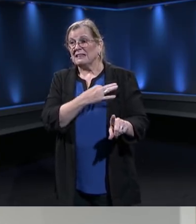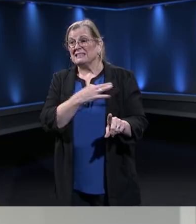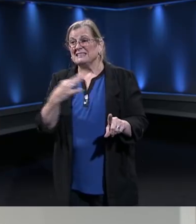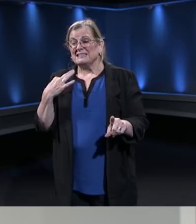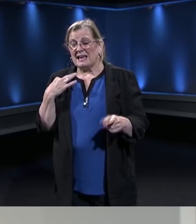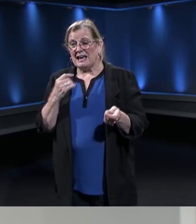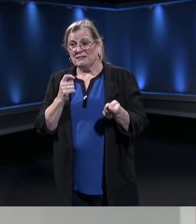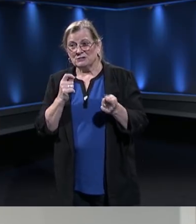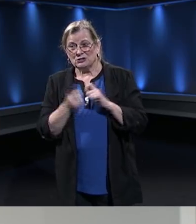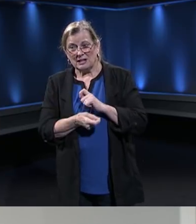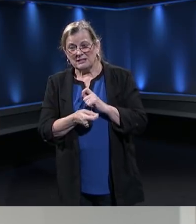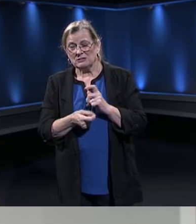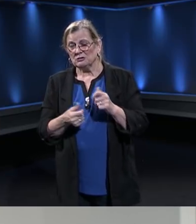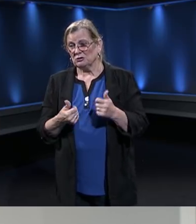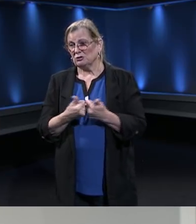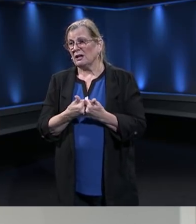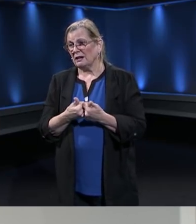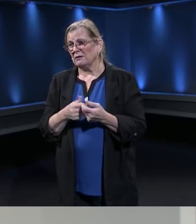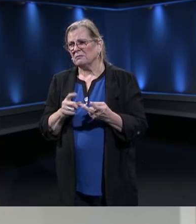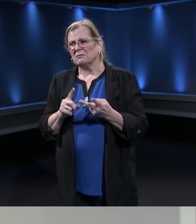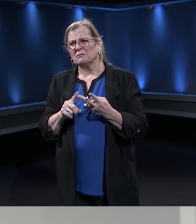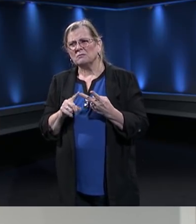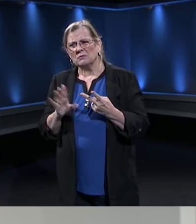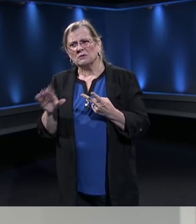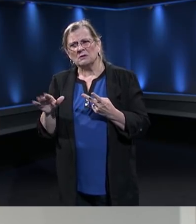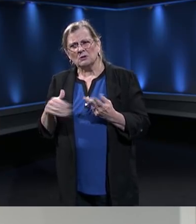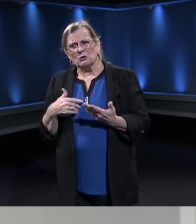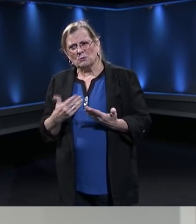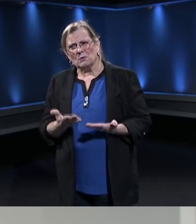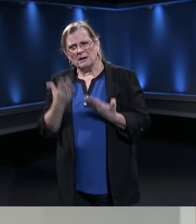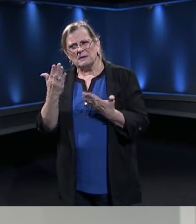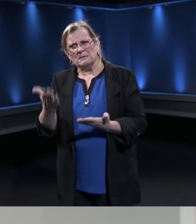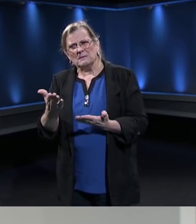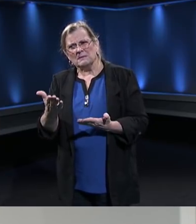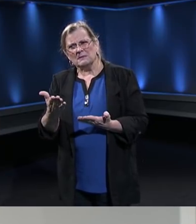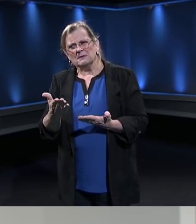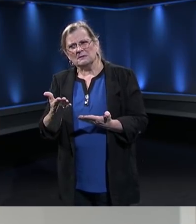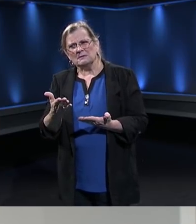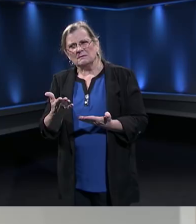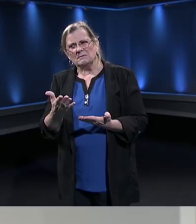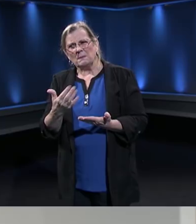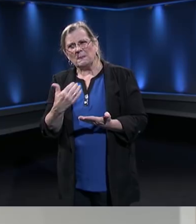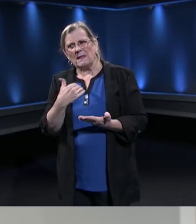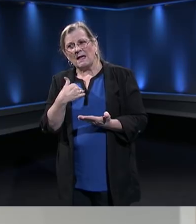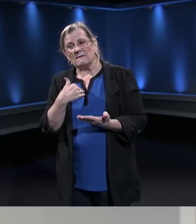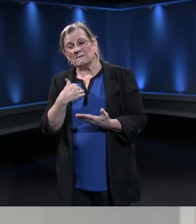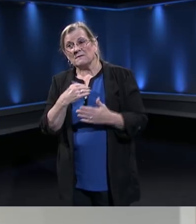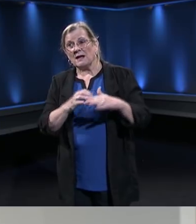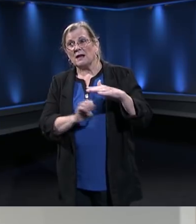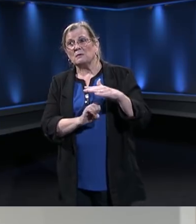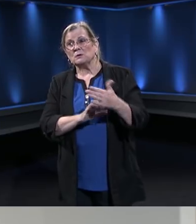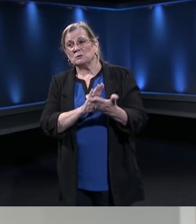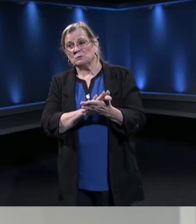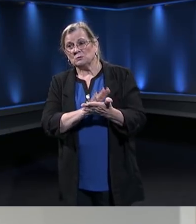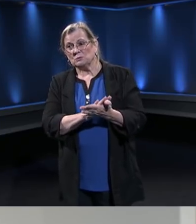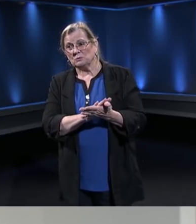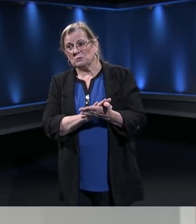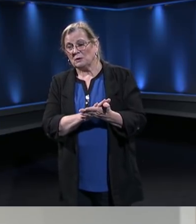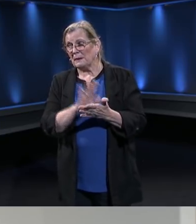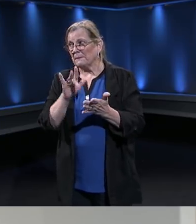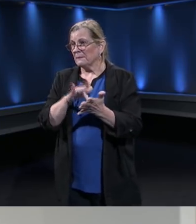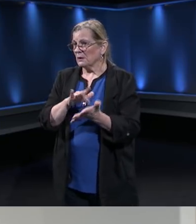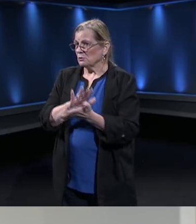to in-person. But I do have a recommendation for you, particularly if you have both an elementary and secondary and you're trying to deal with those lunch